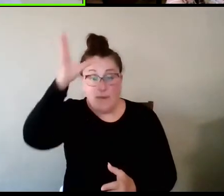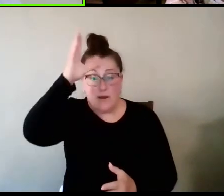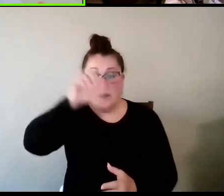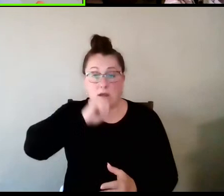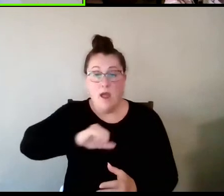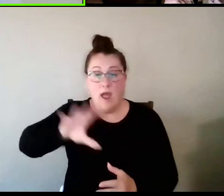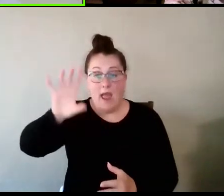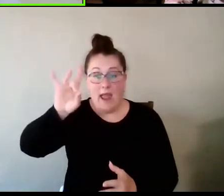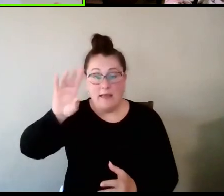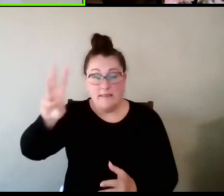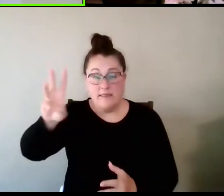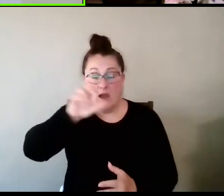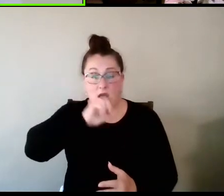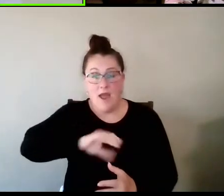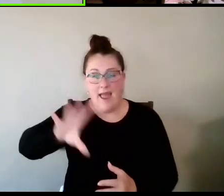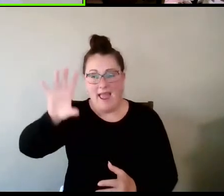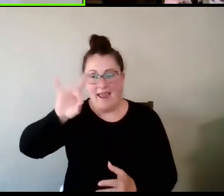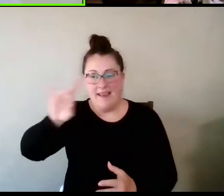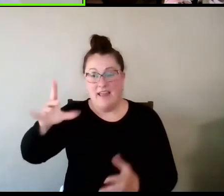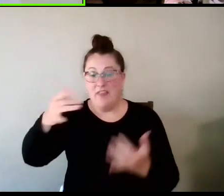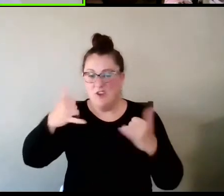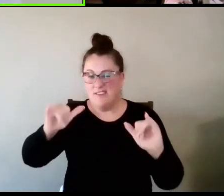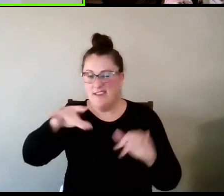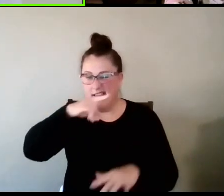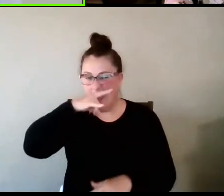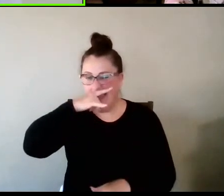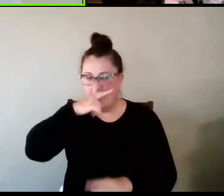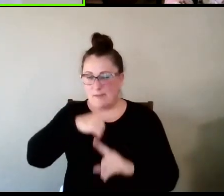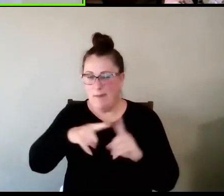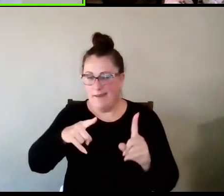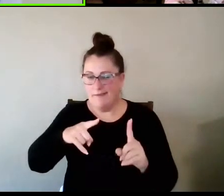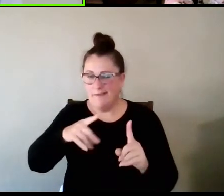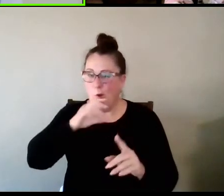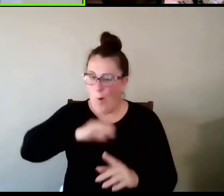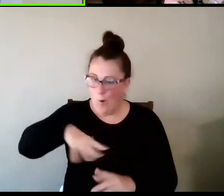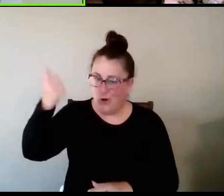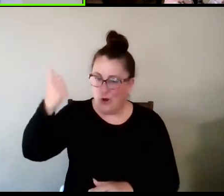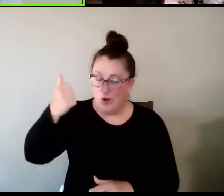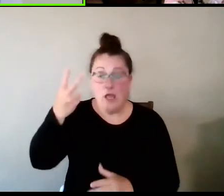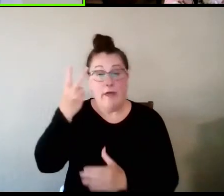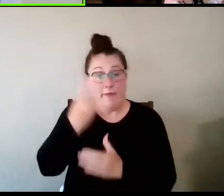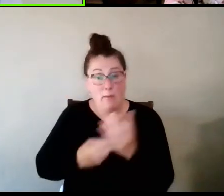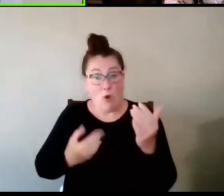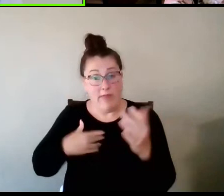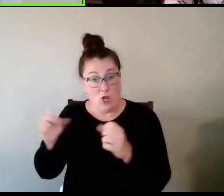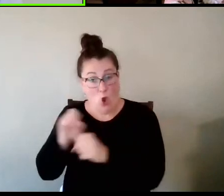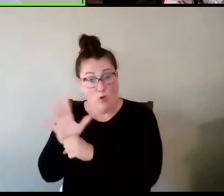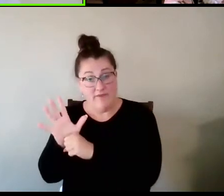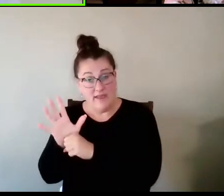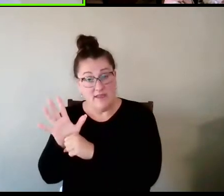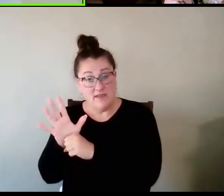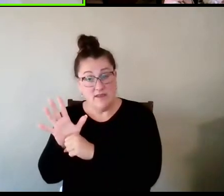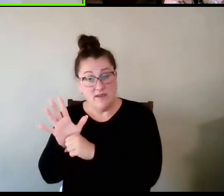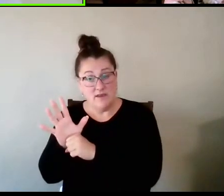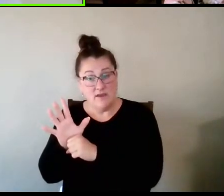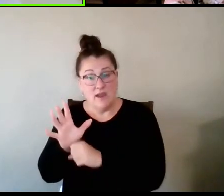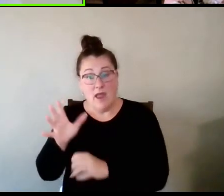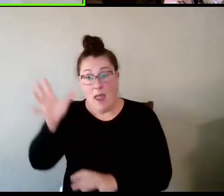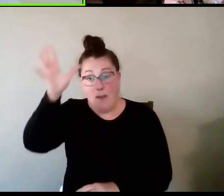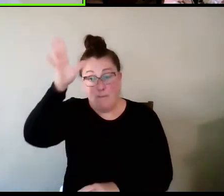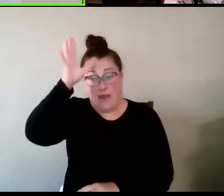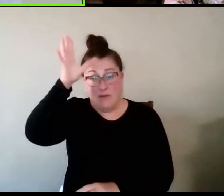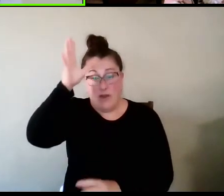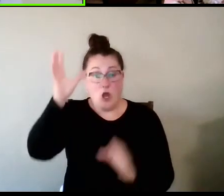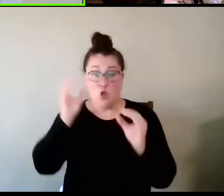88, so they're still kids, but you know, they're aging, but both had COVID. My father didn't have